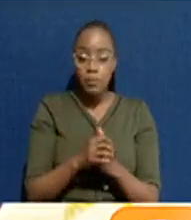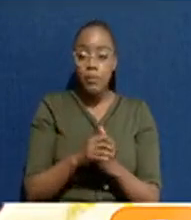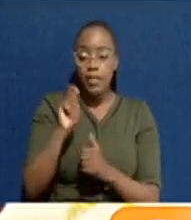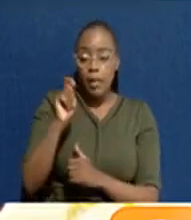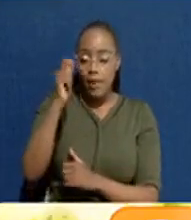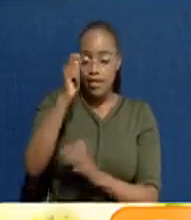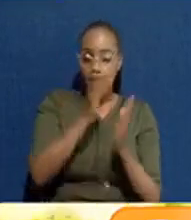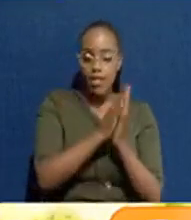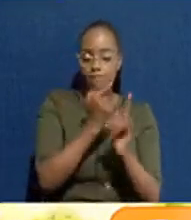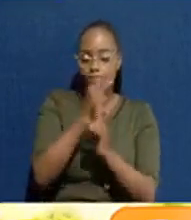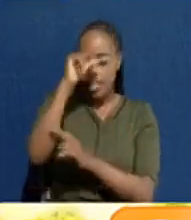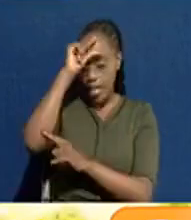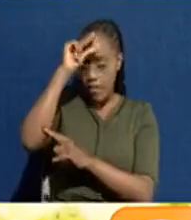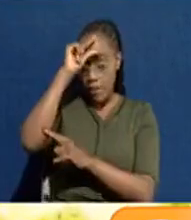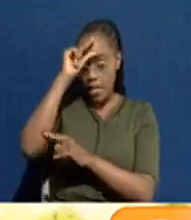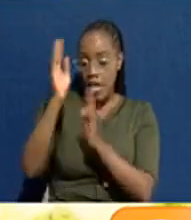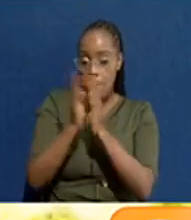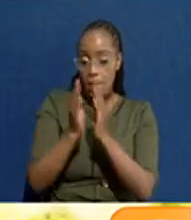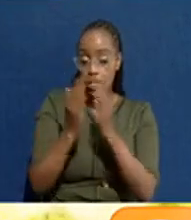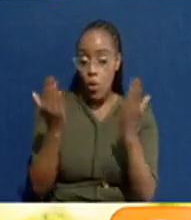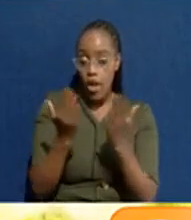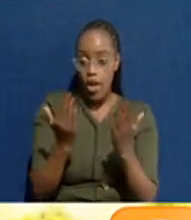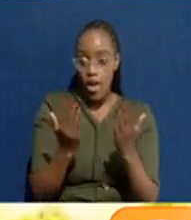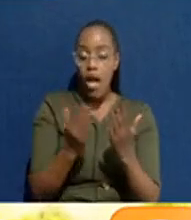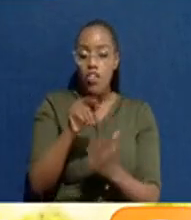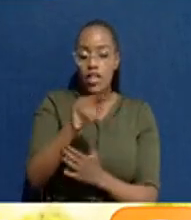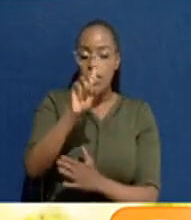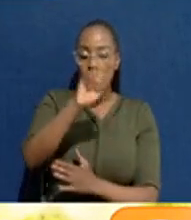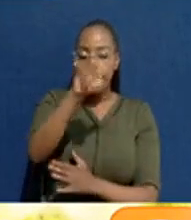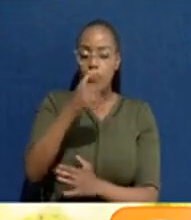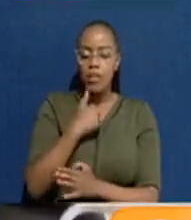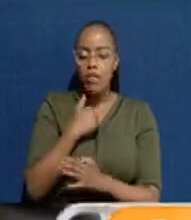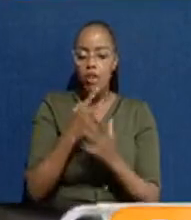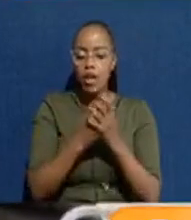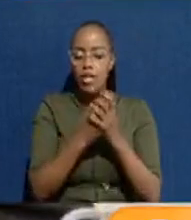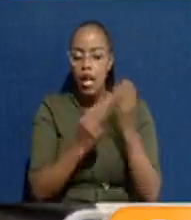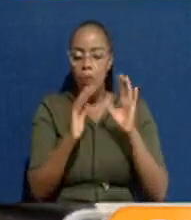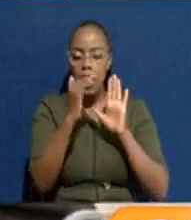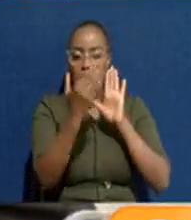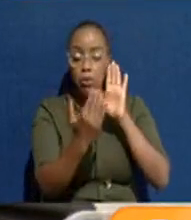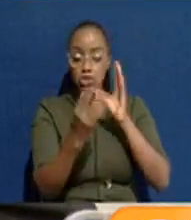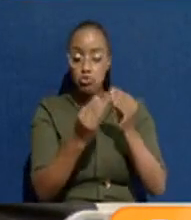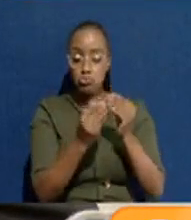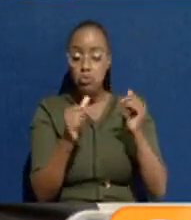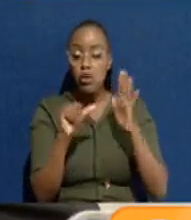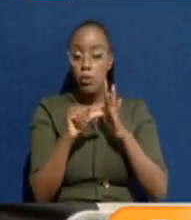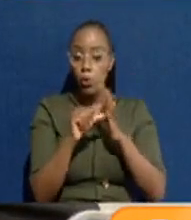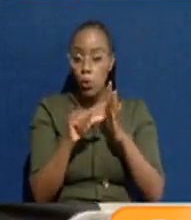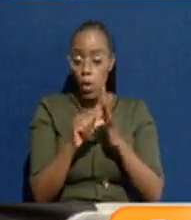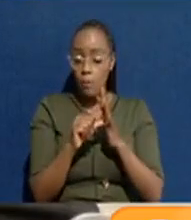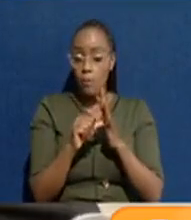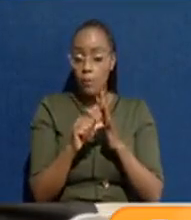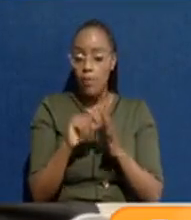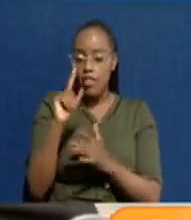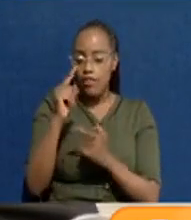state and government meeting in Djibouti have reportedly identified a double-fronted approach to resolving the conflict, the